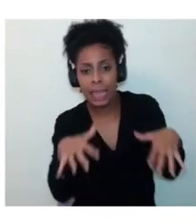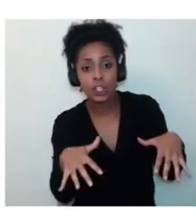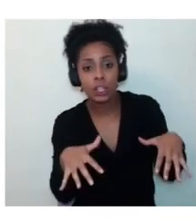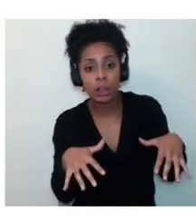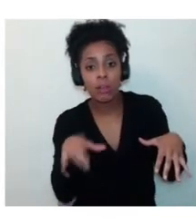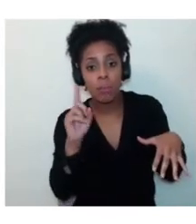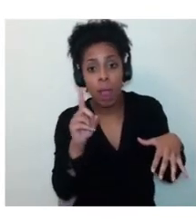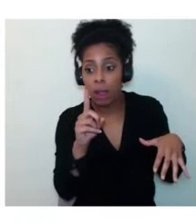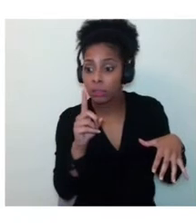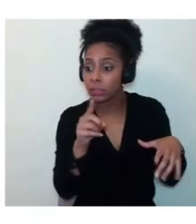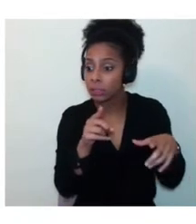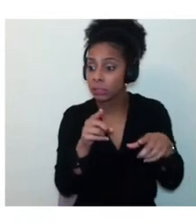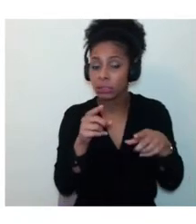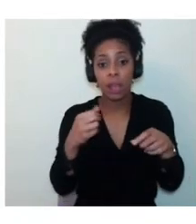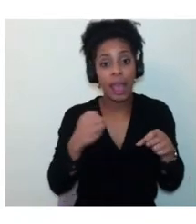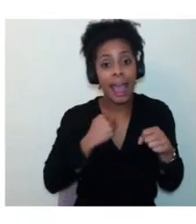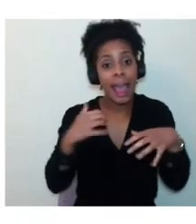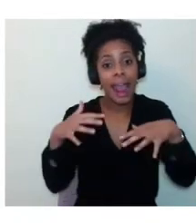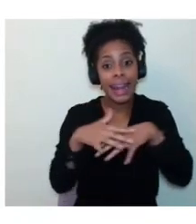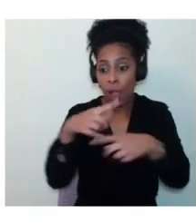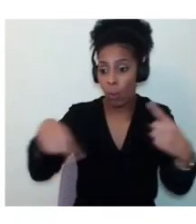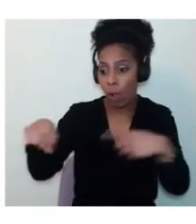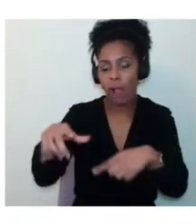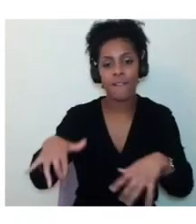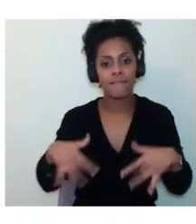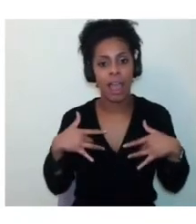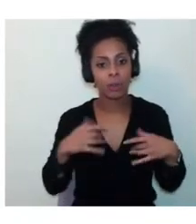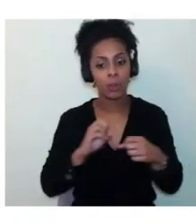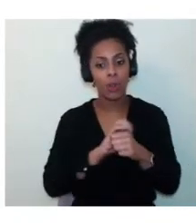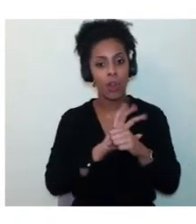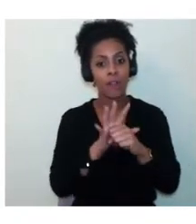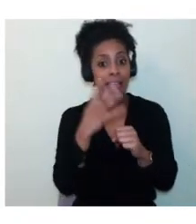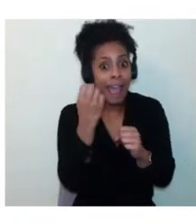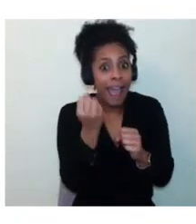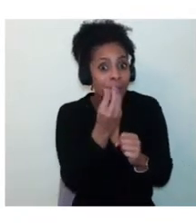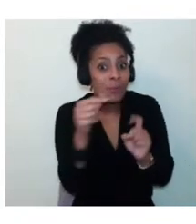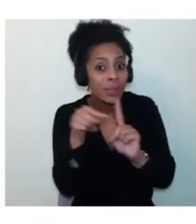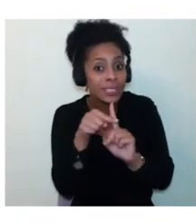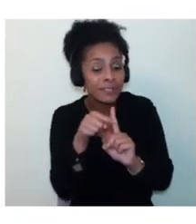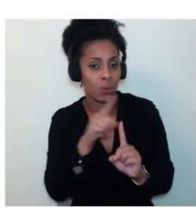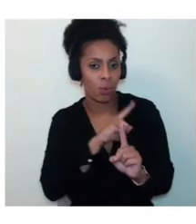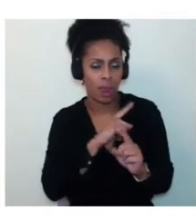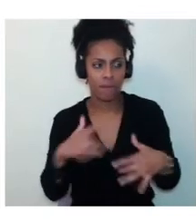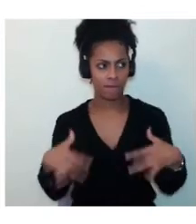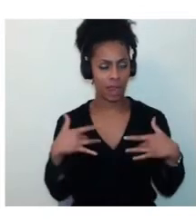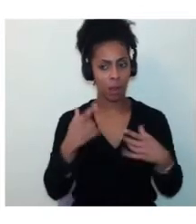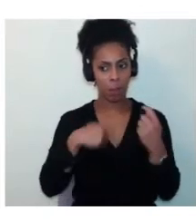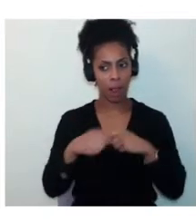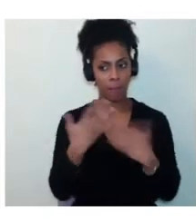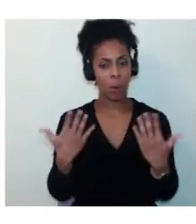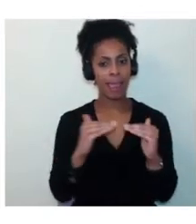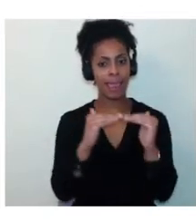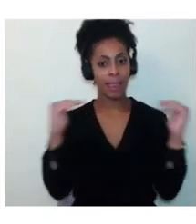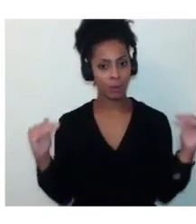network felt that COVID has actually leveled the playing field for them, because they feel like everyone has the same accessibility, everyone's